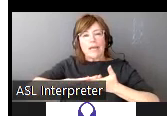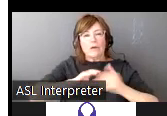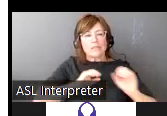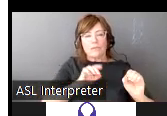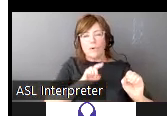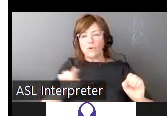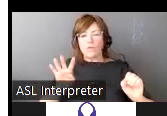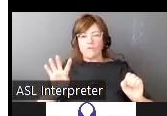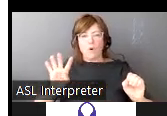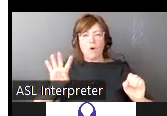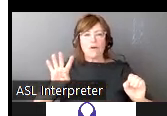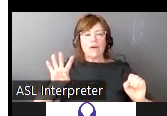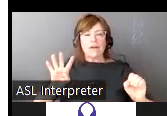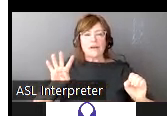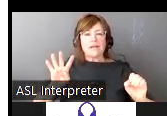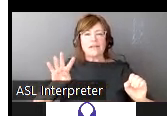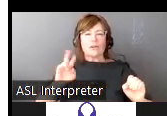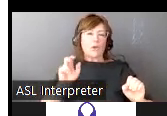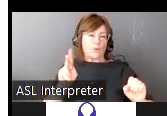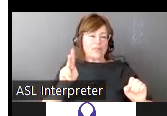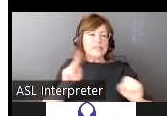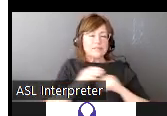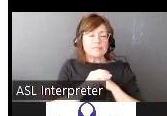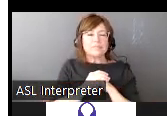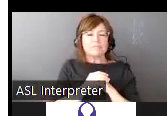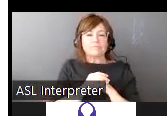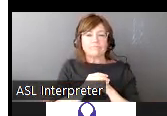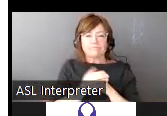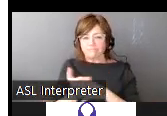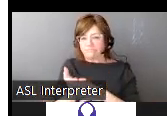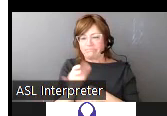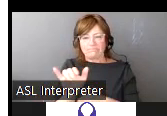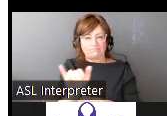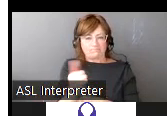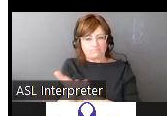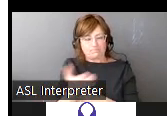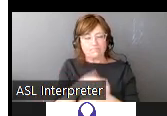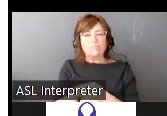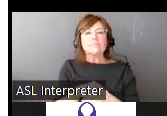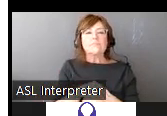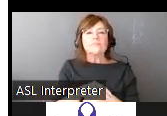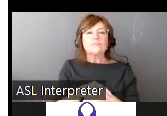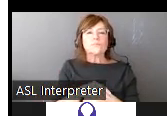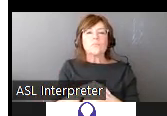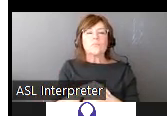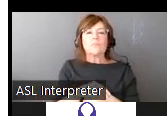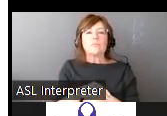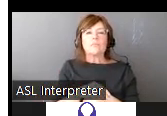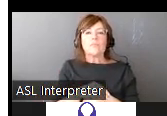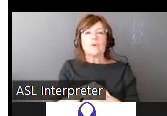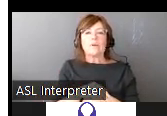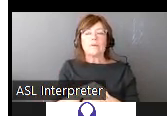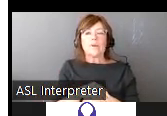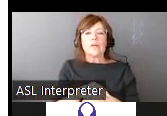one here. And so that is the never, so those scales are never,